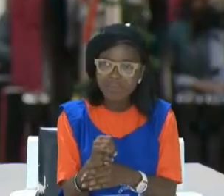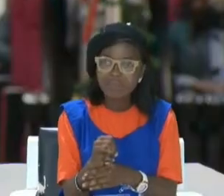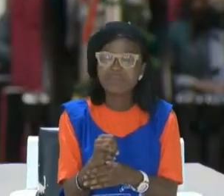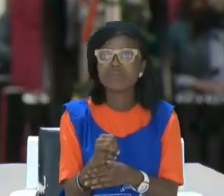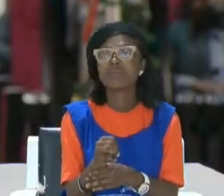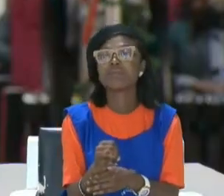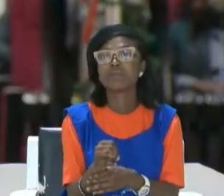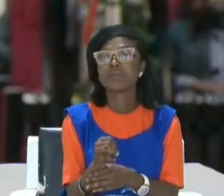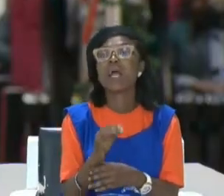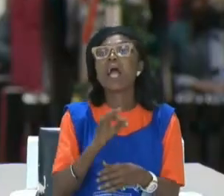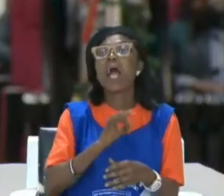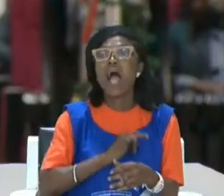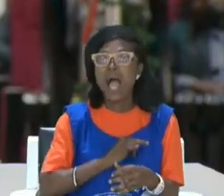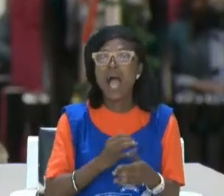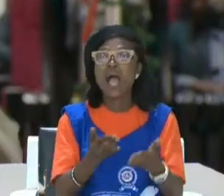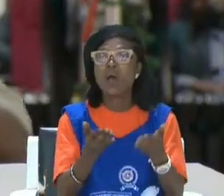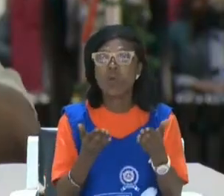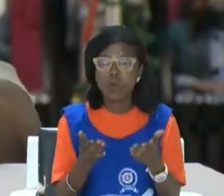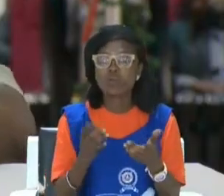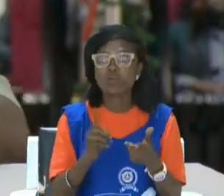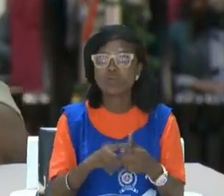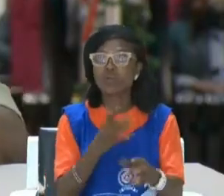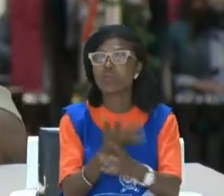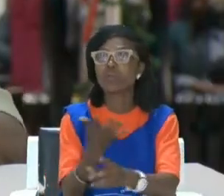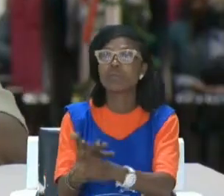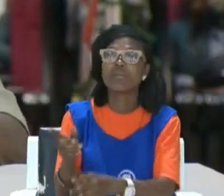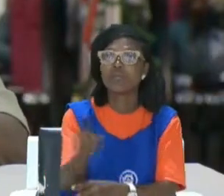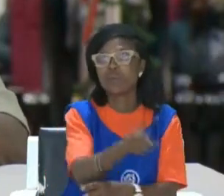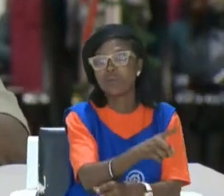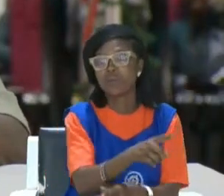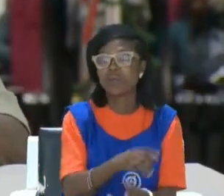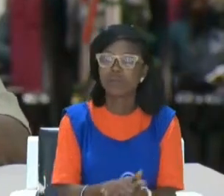You know, I want to make an appeal to you.